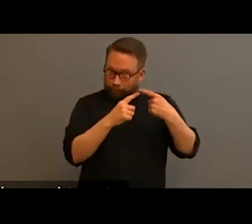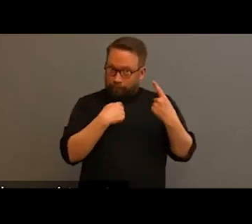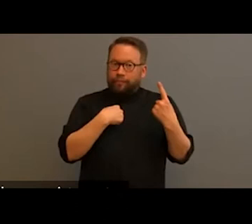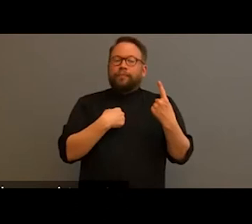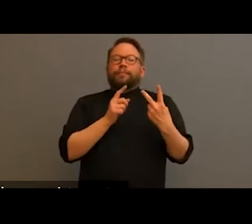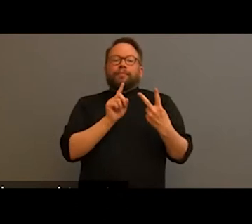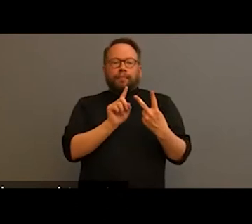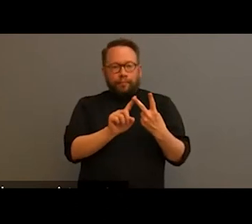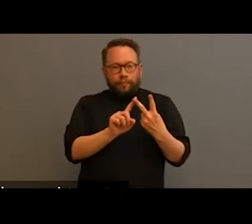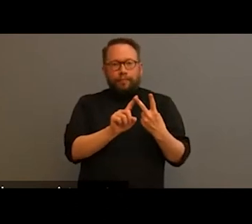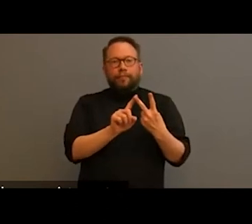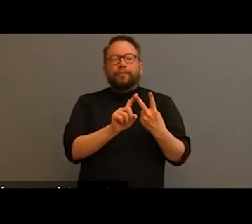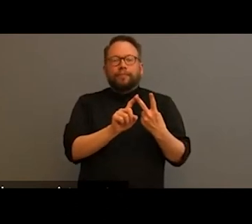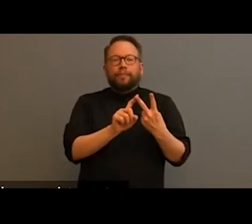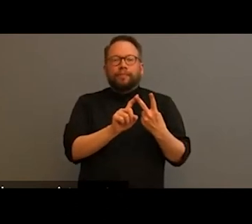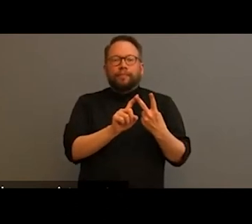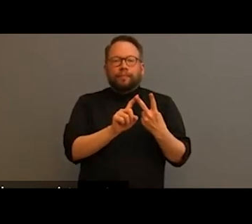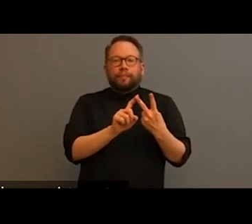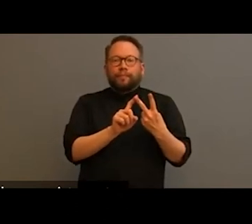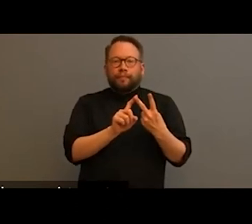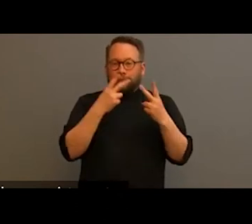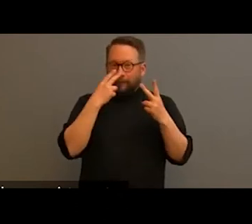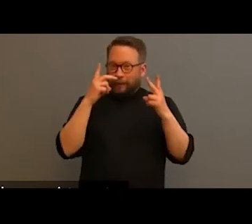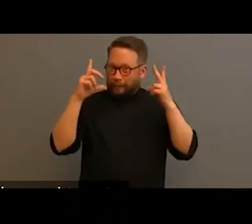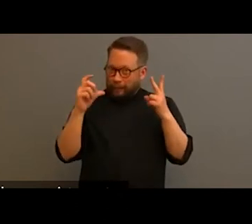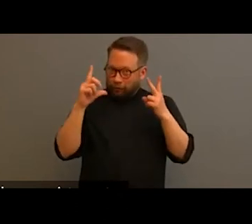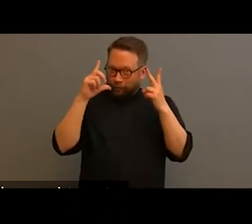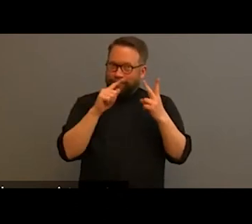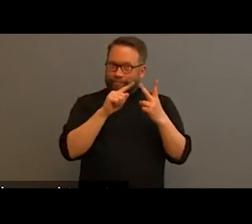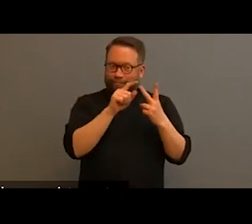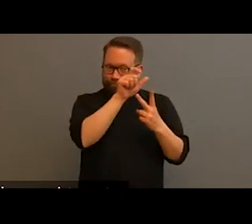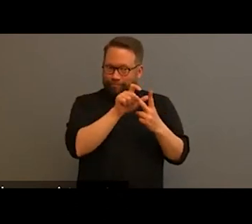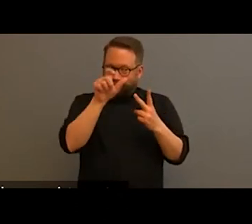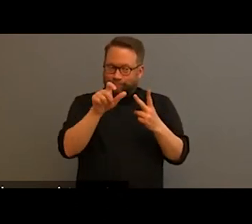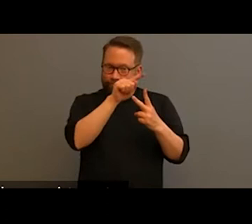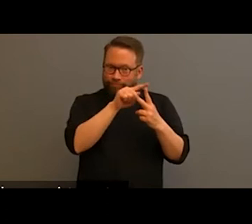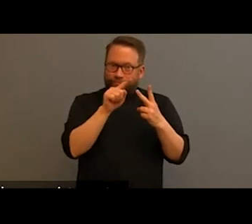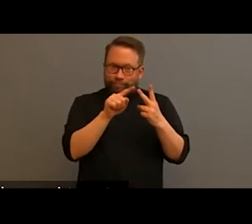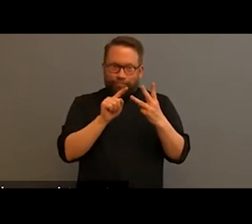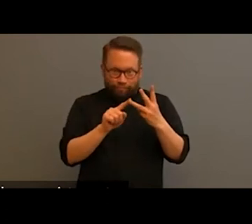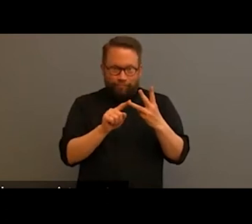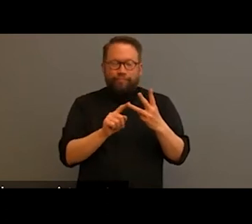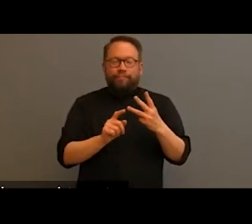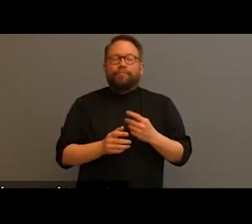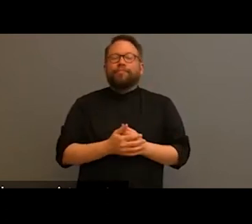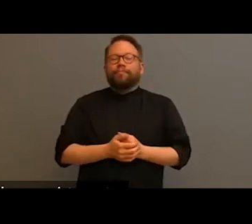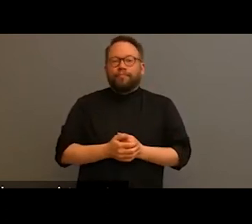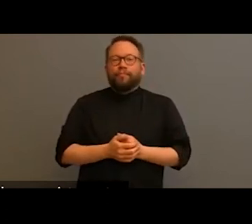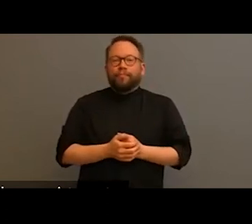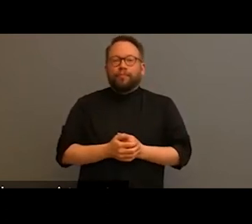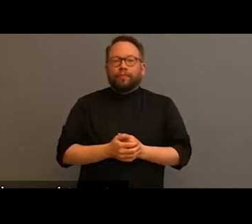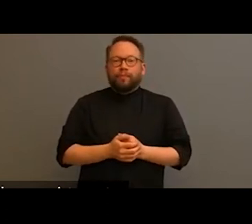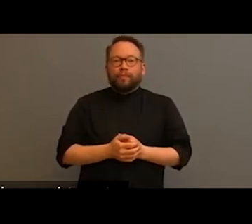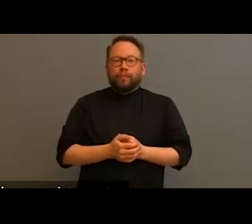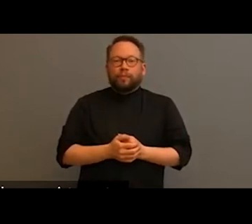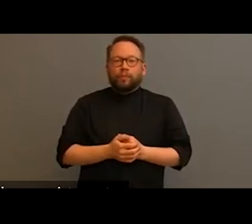I'm showing our portraits now on the screen, our 3 portraits. So the one on the left-hand side is me. I'm from the